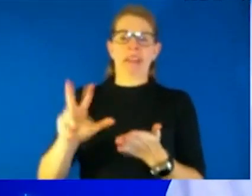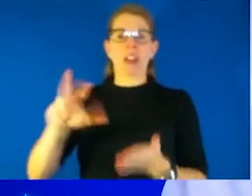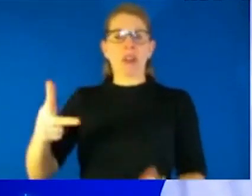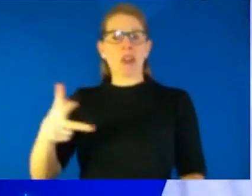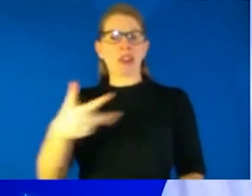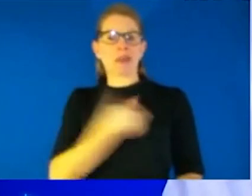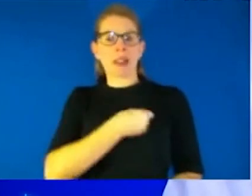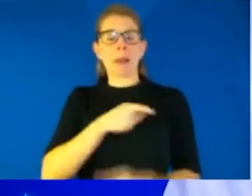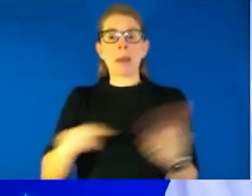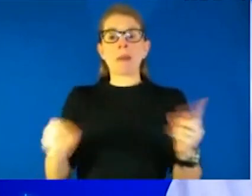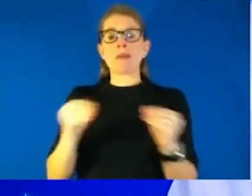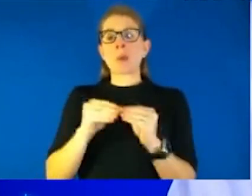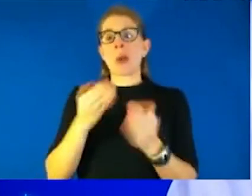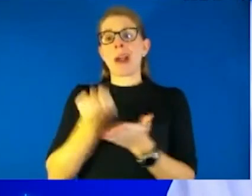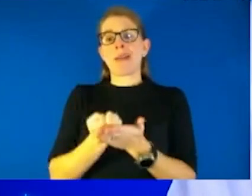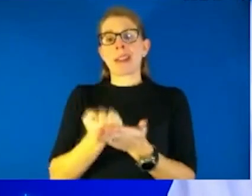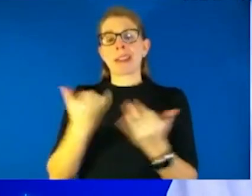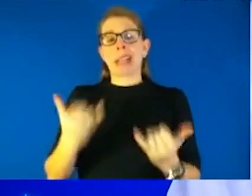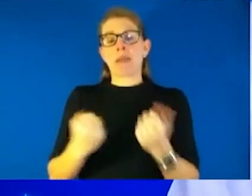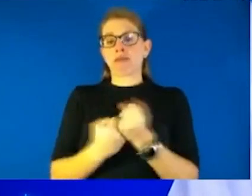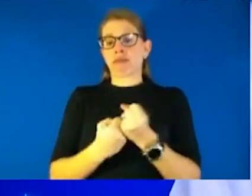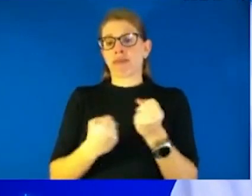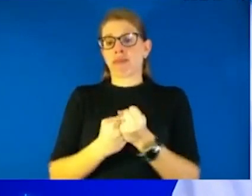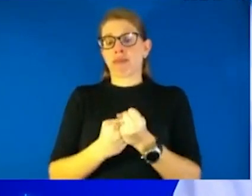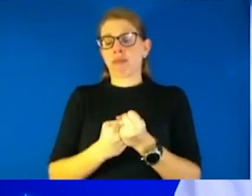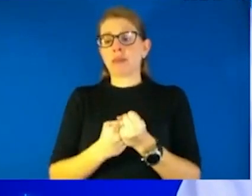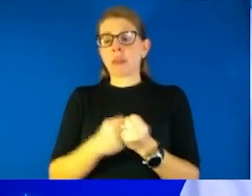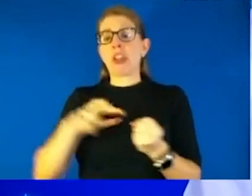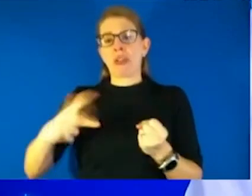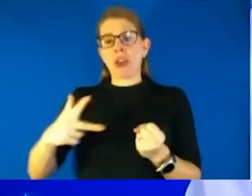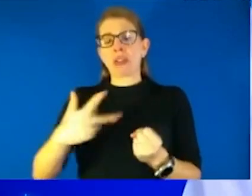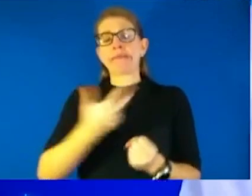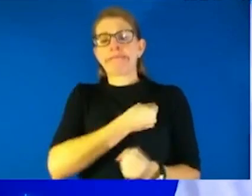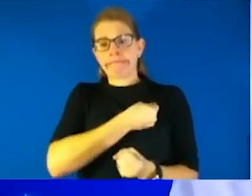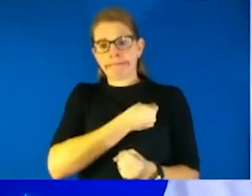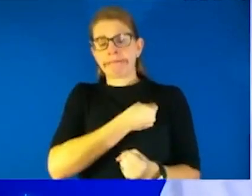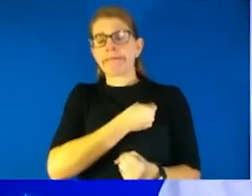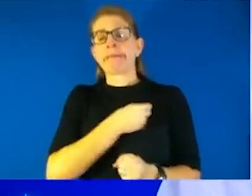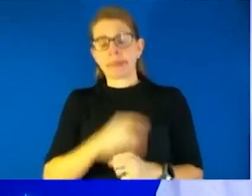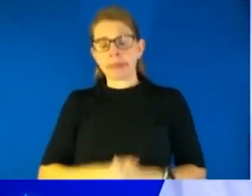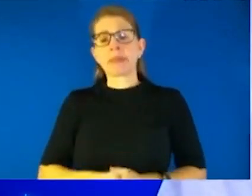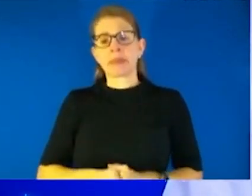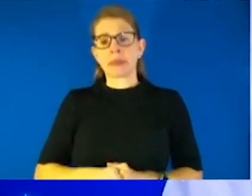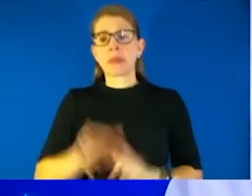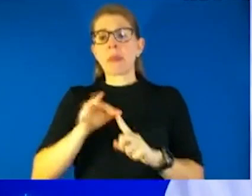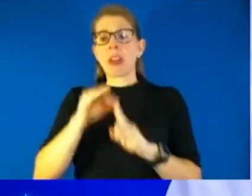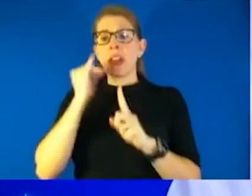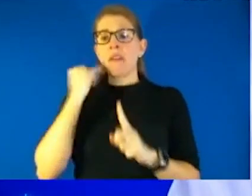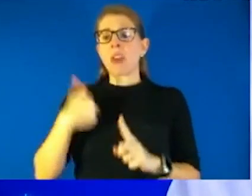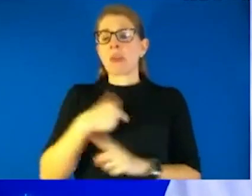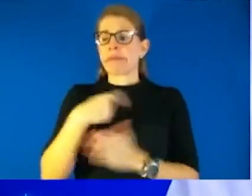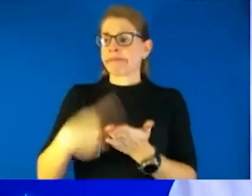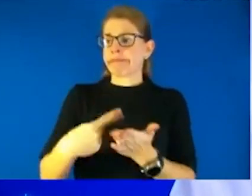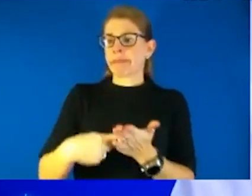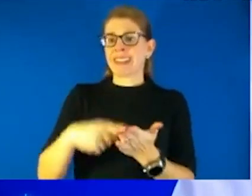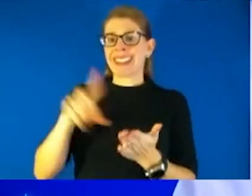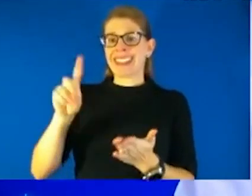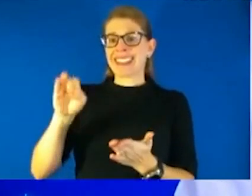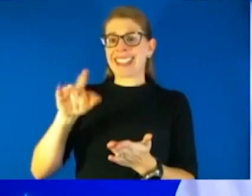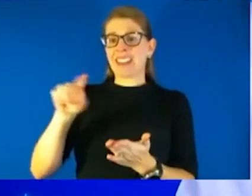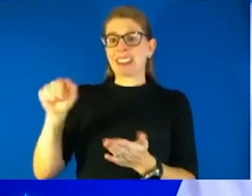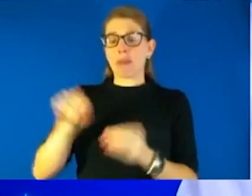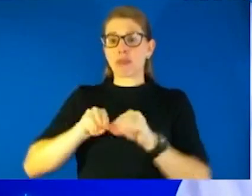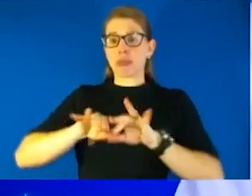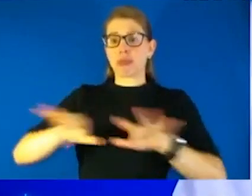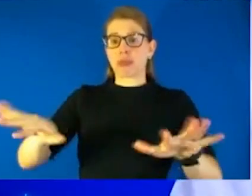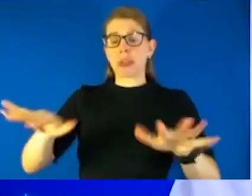now that is supportive of those third doses, especially if we're talking about in the surge of Delta, which we are